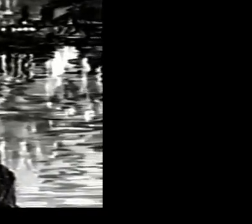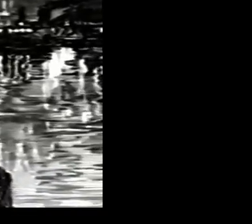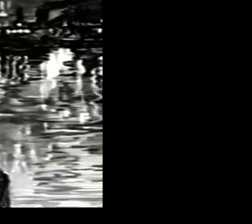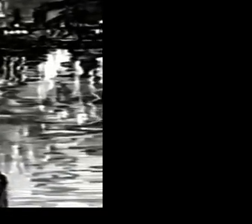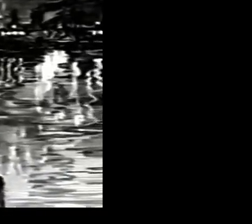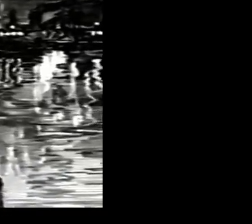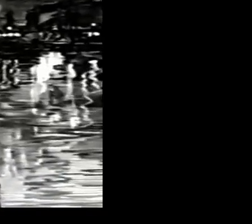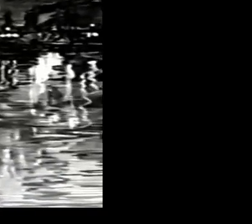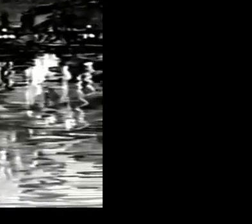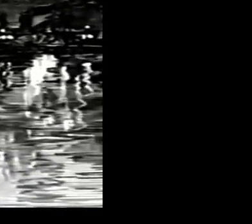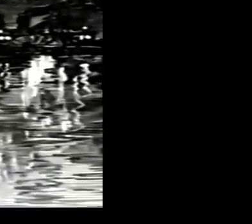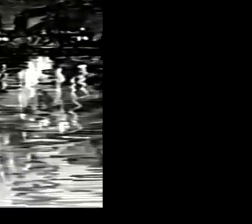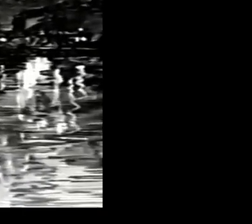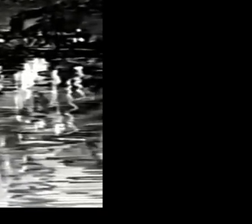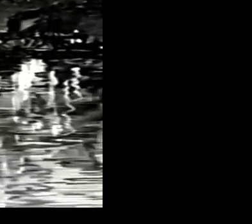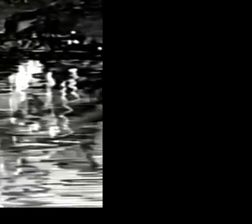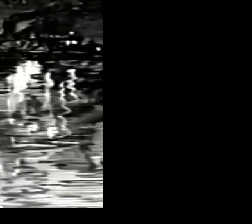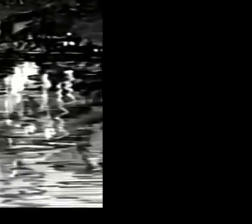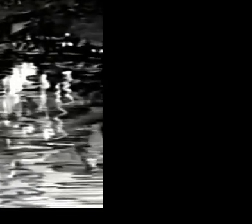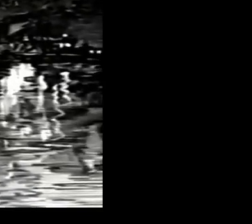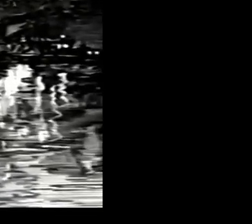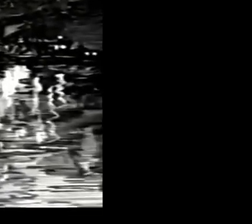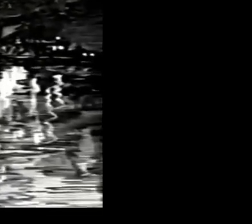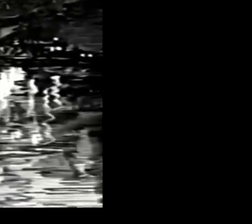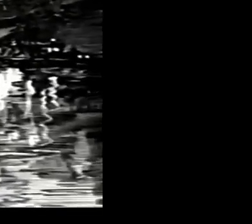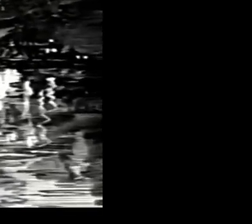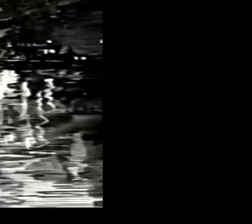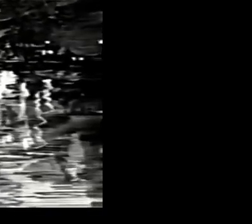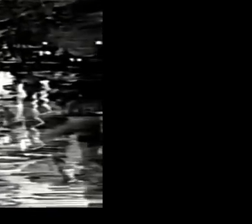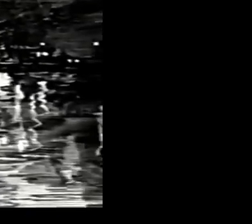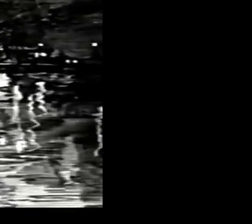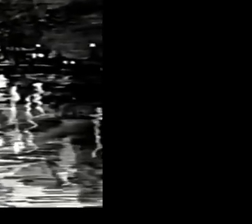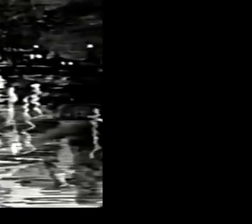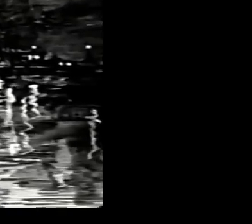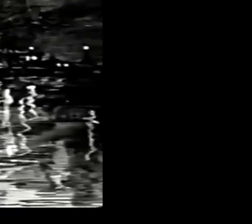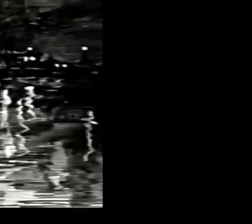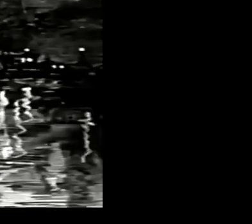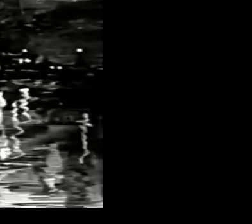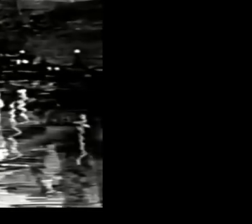sky was on fire. And people start to repent. Say, yes, this is judgment.